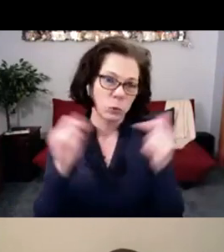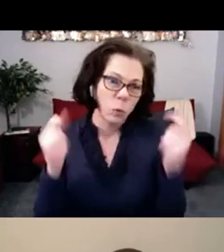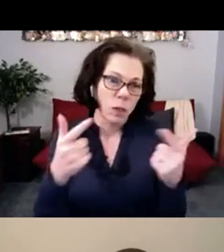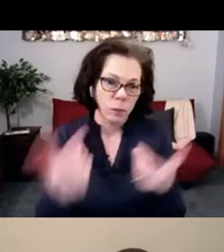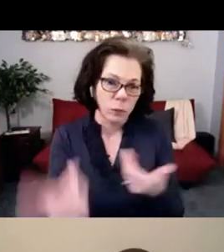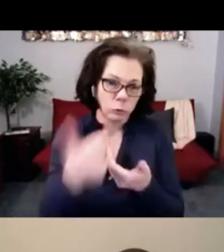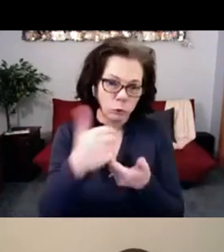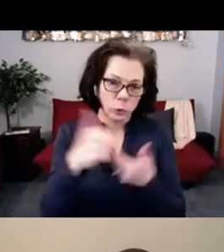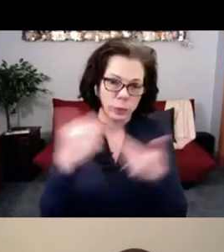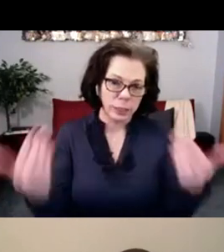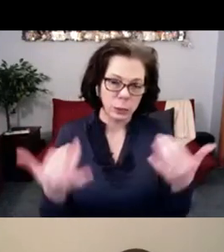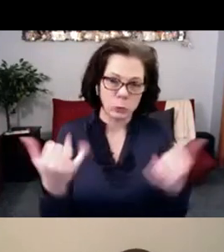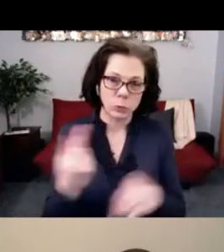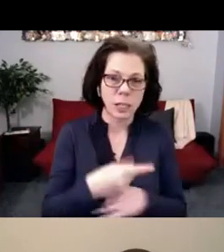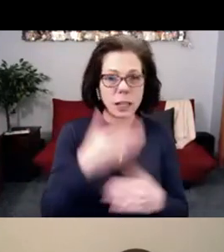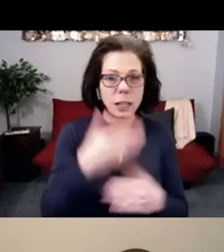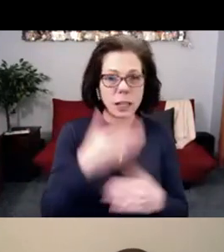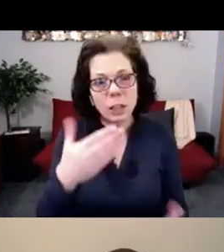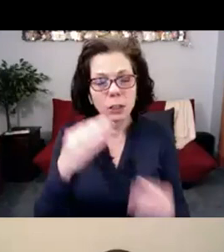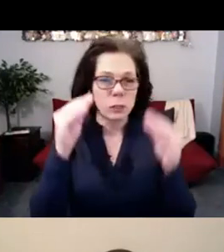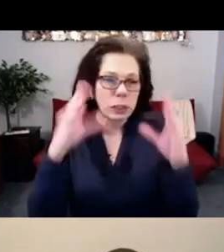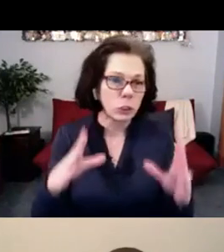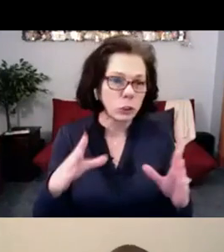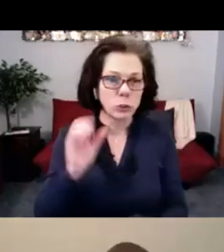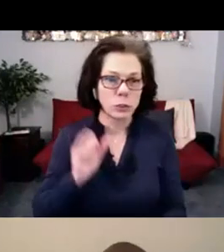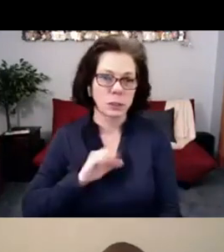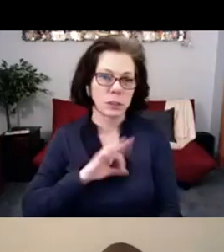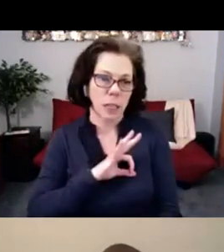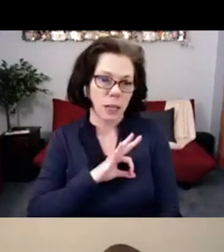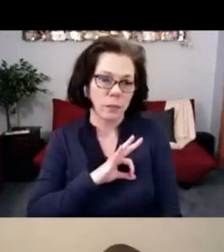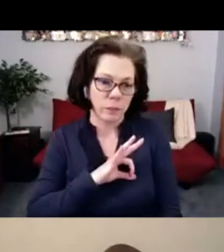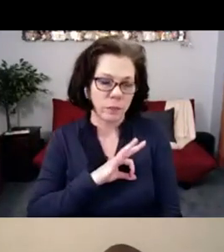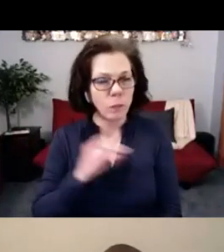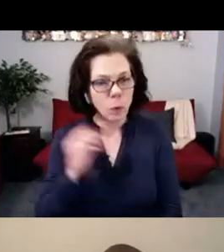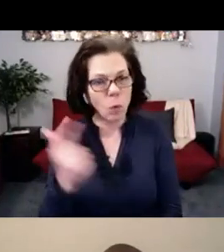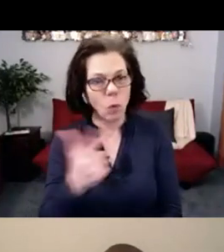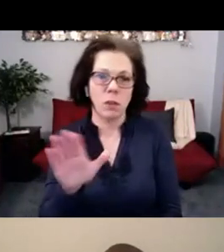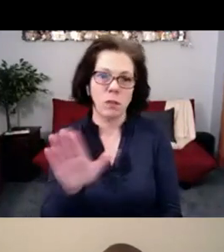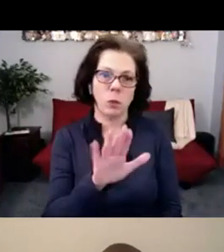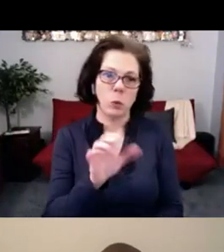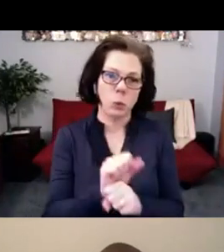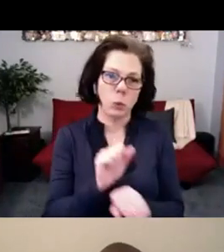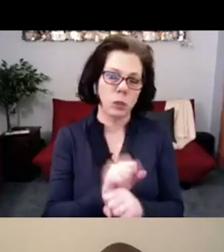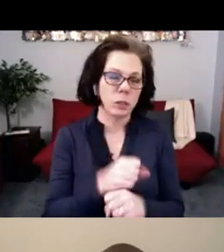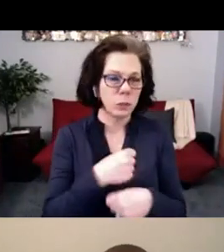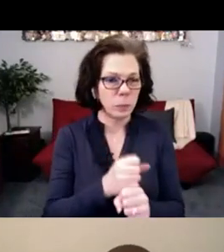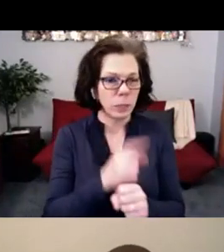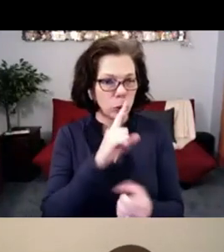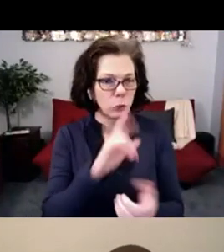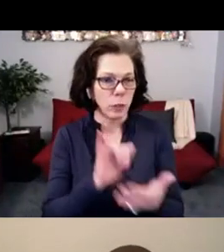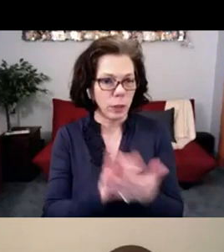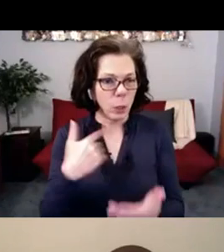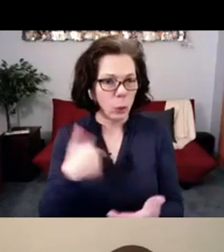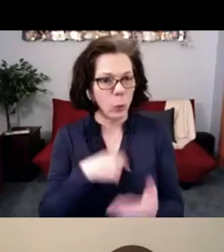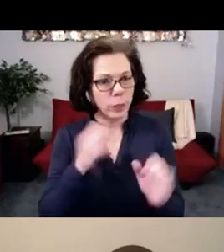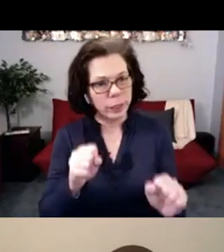us. Thank you to our teachers and our staff for all of the work that they're doing to make sure that we can